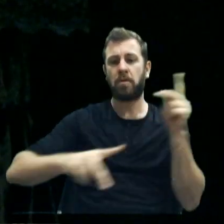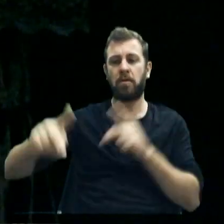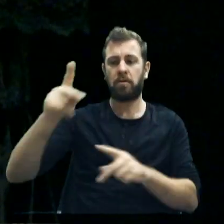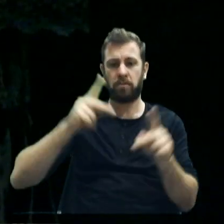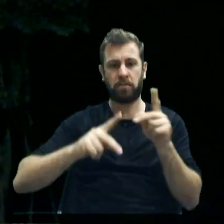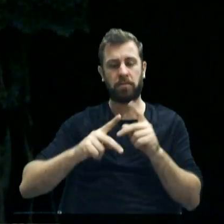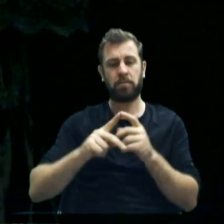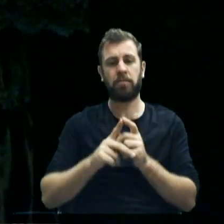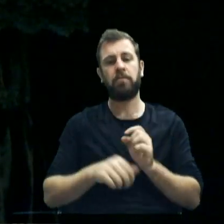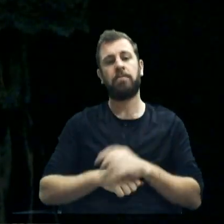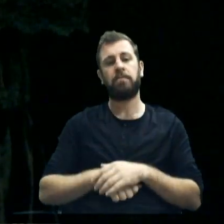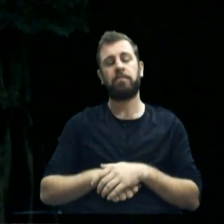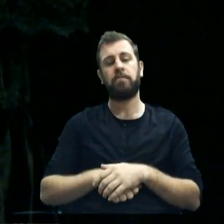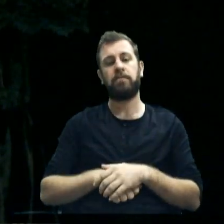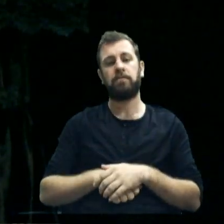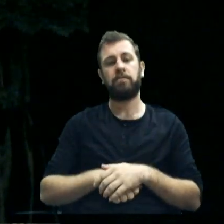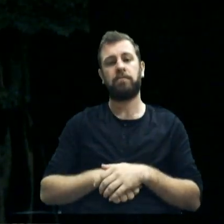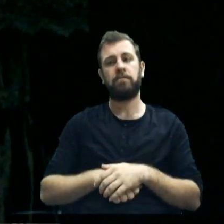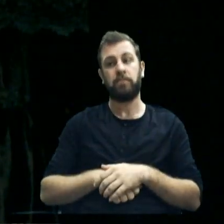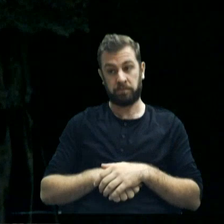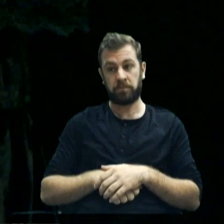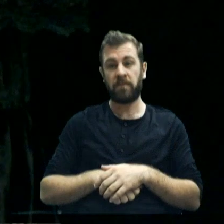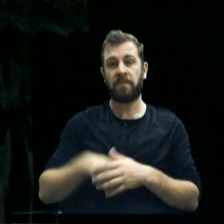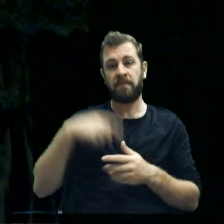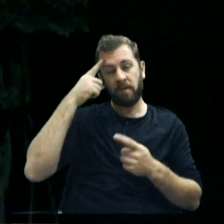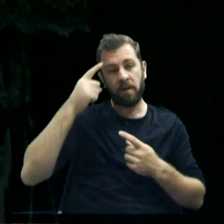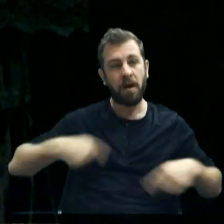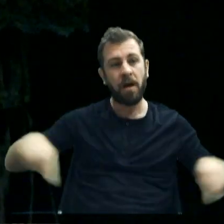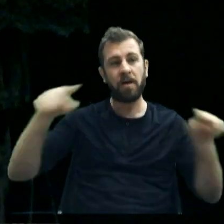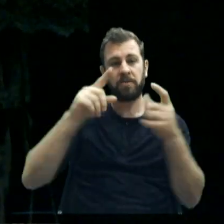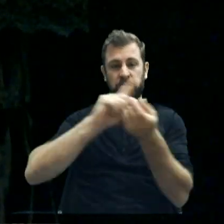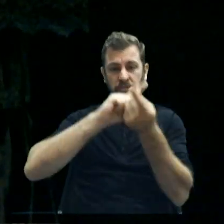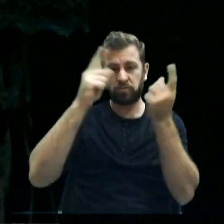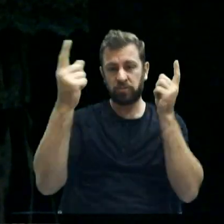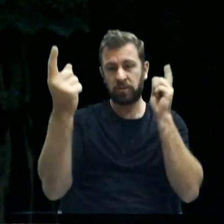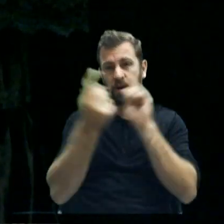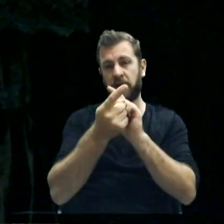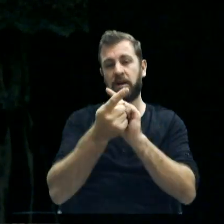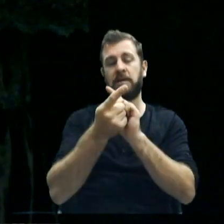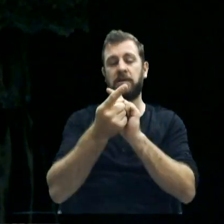And here on the apparent, what is obvious from translation possibly,